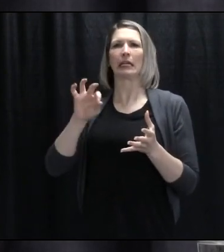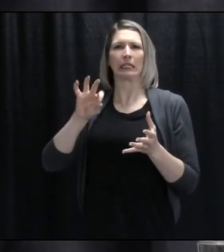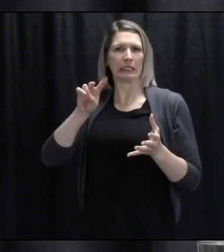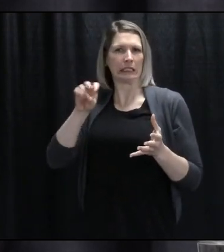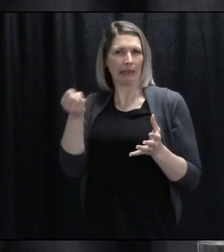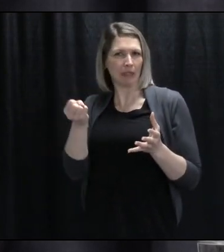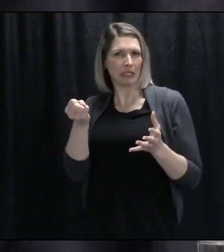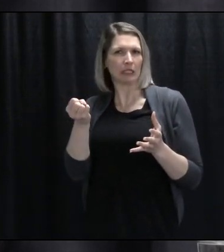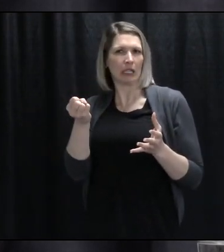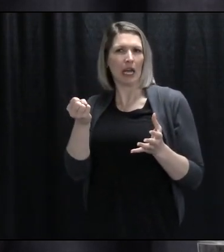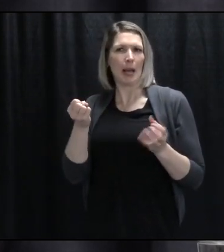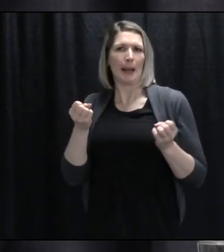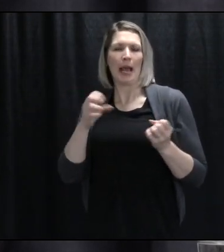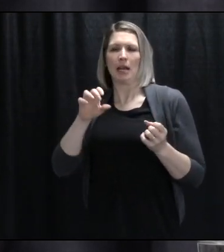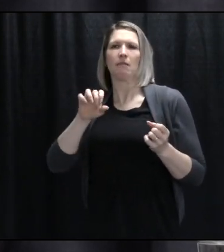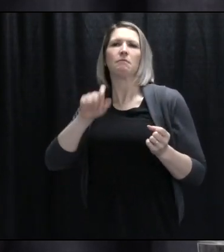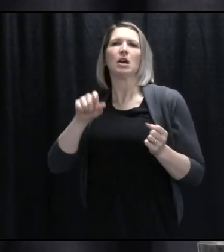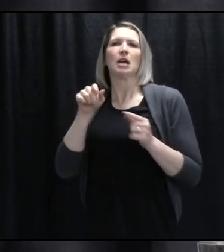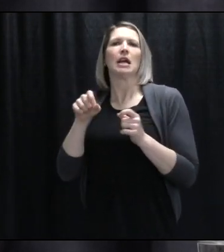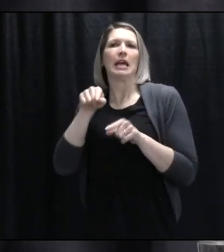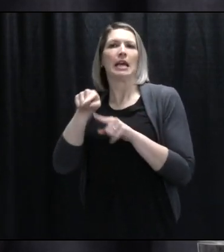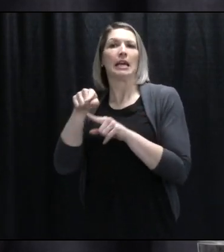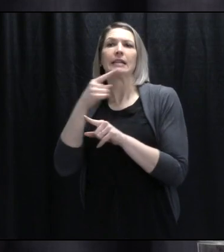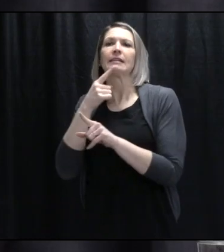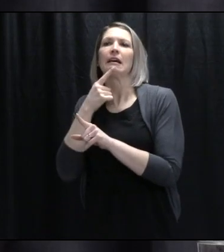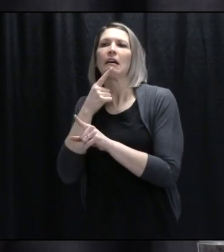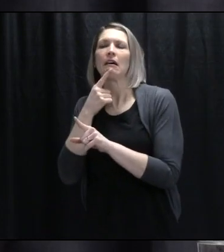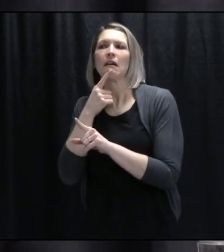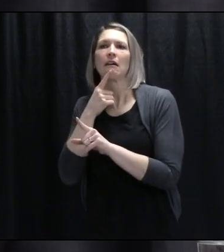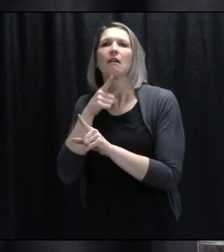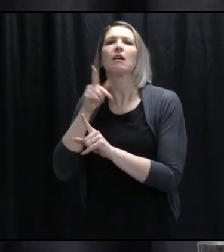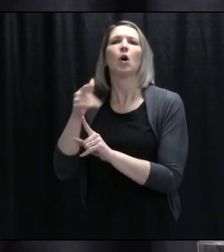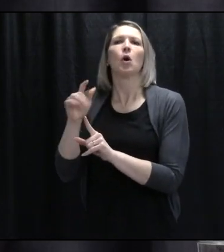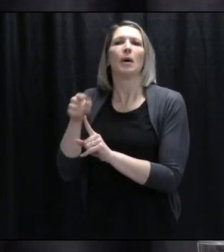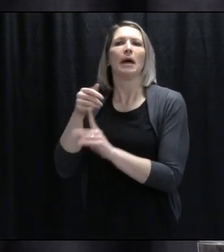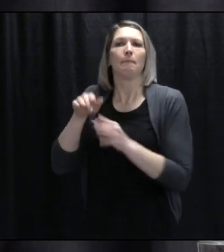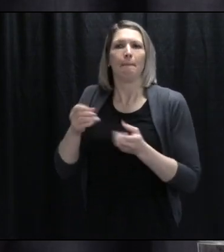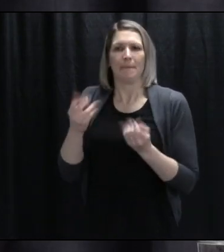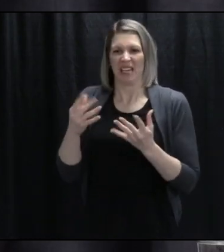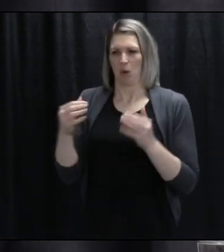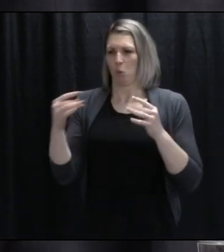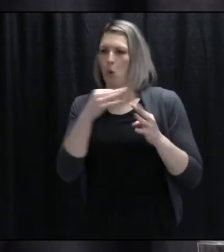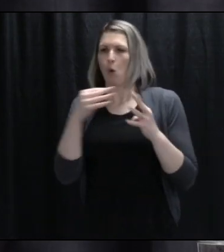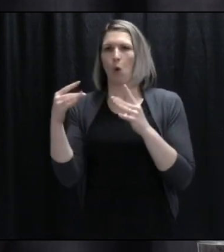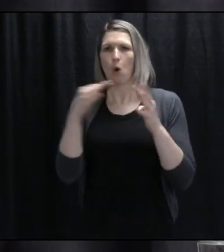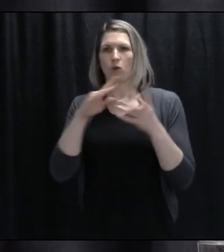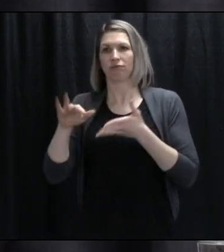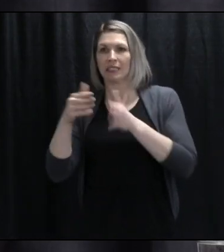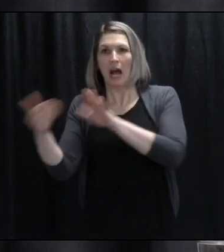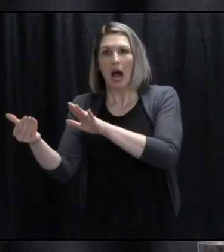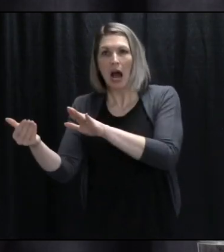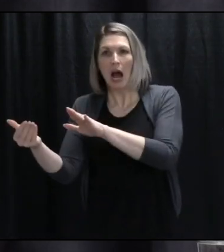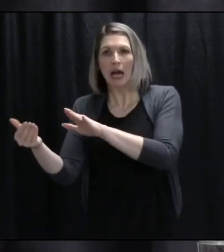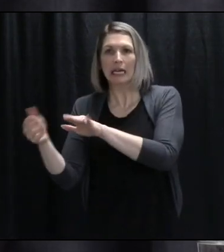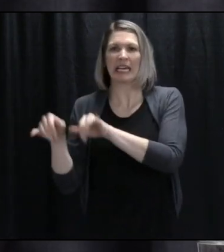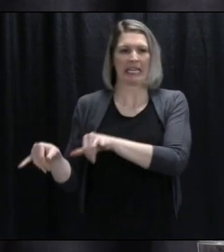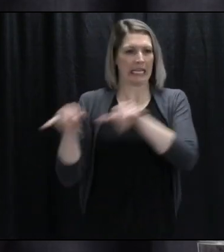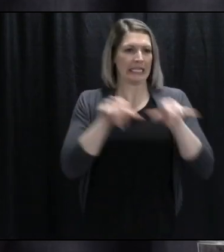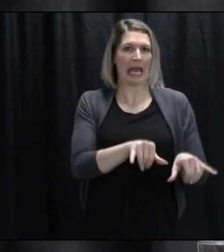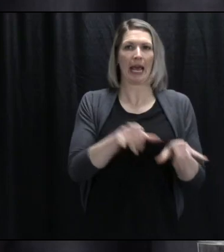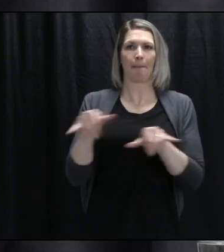said, ignorance and indifference are always the hardest obstacles to overcome in combating any